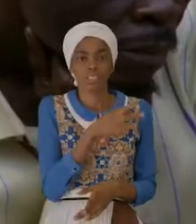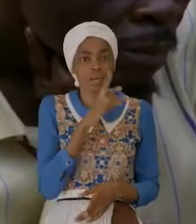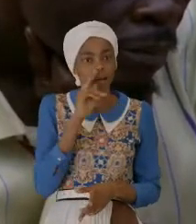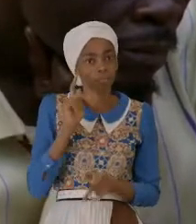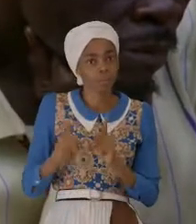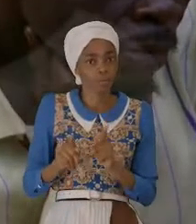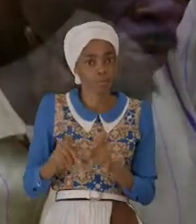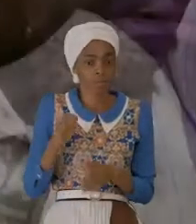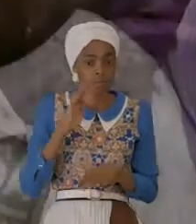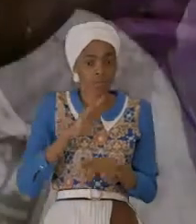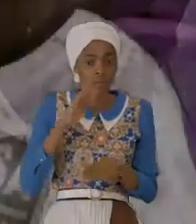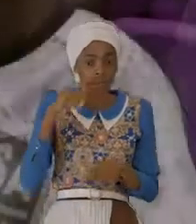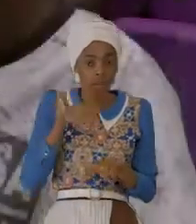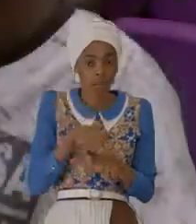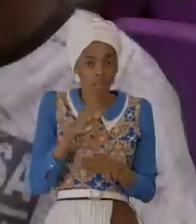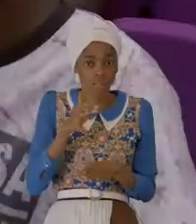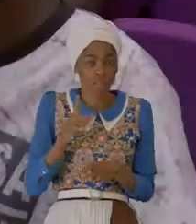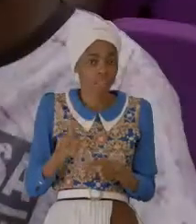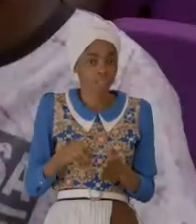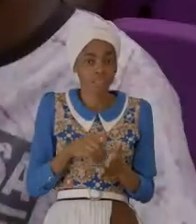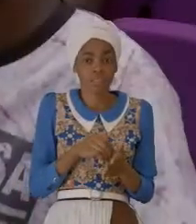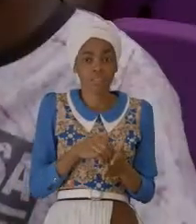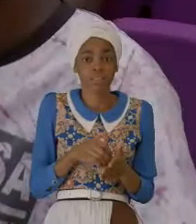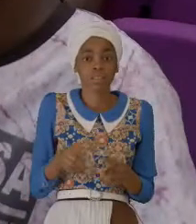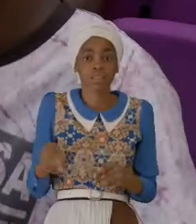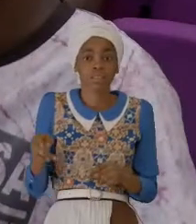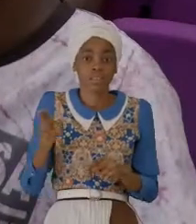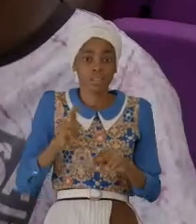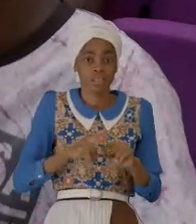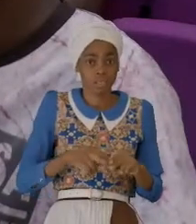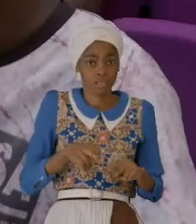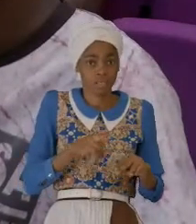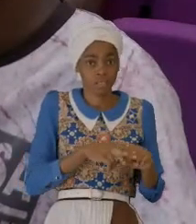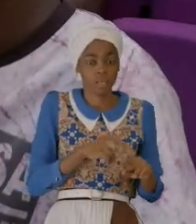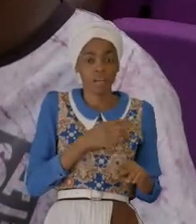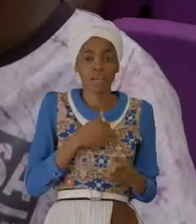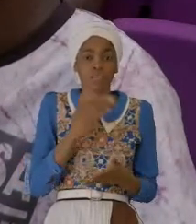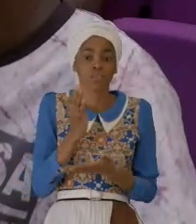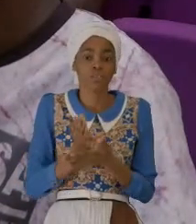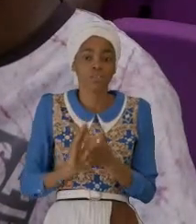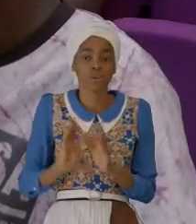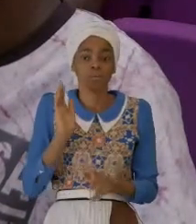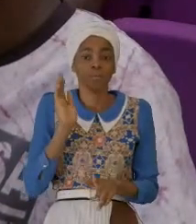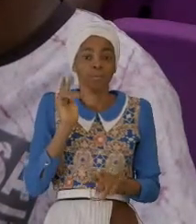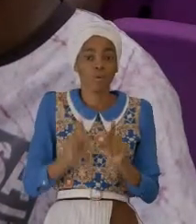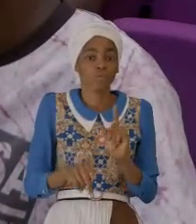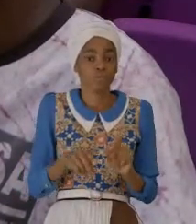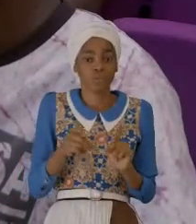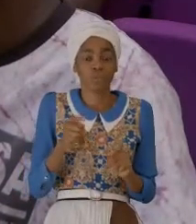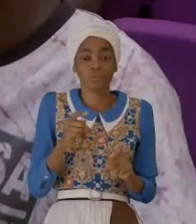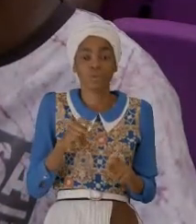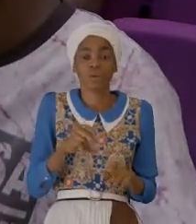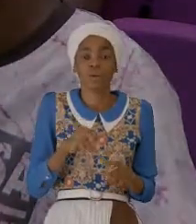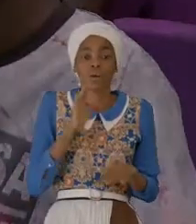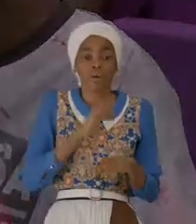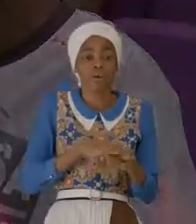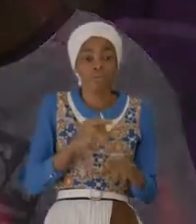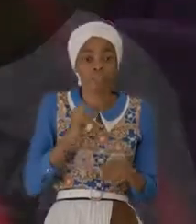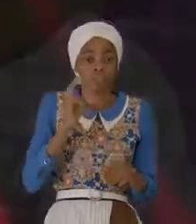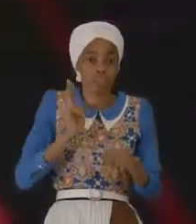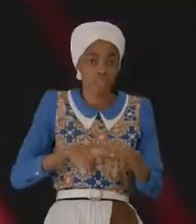the sides on the seats and some of the people on the sea on The Siege if they say